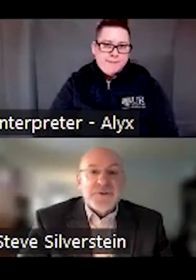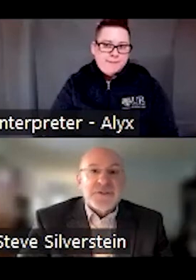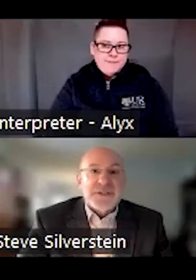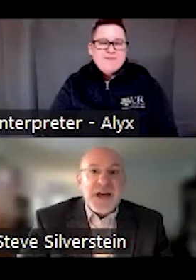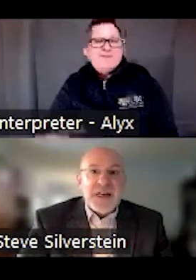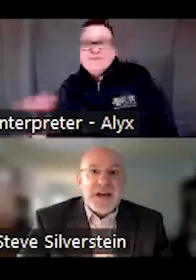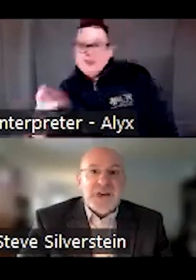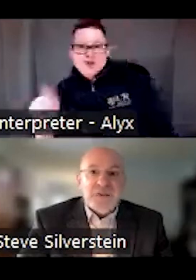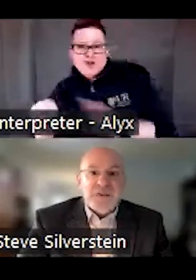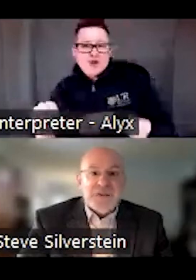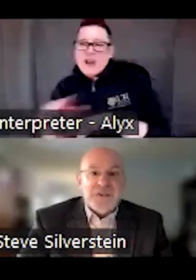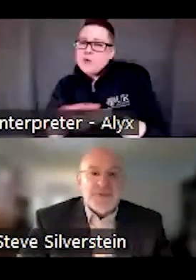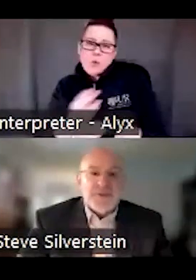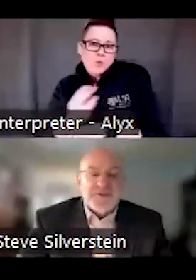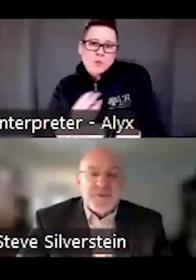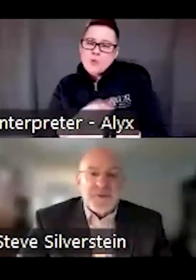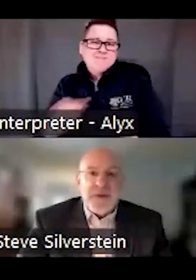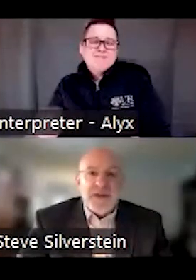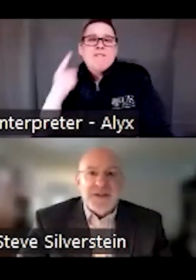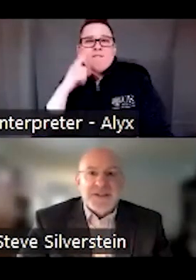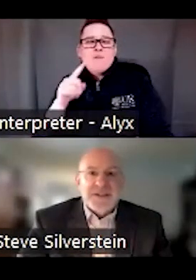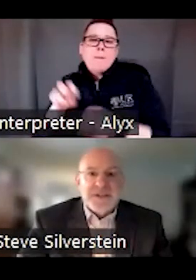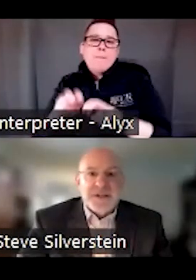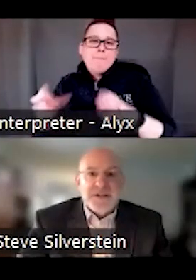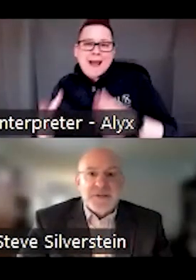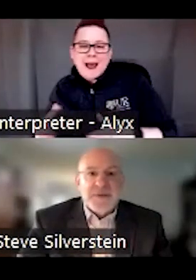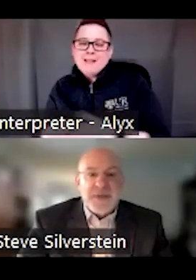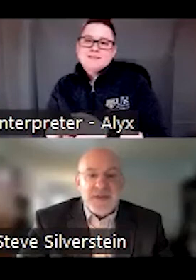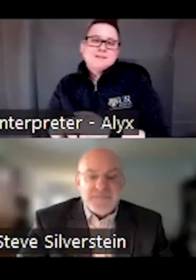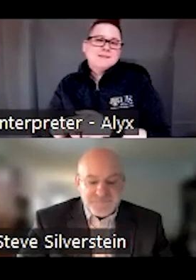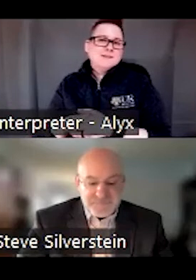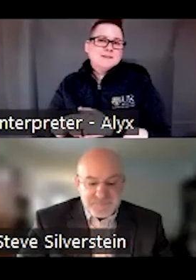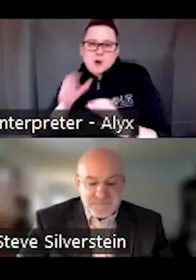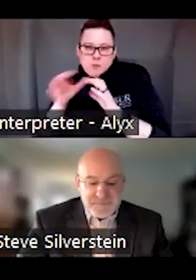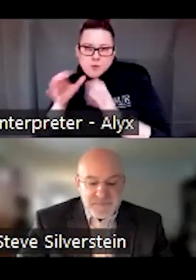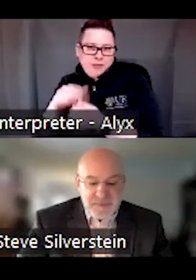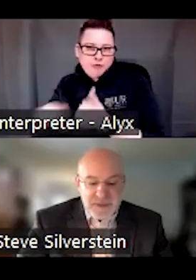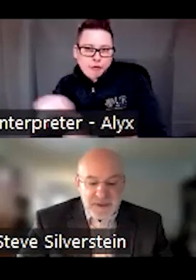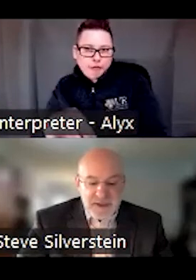Don't use the chat box, which is used for the panelists to communicate.